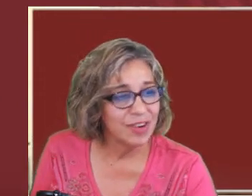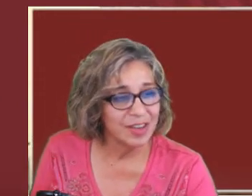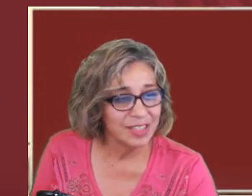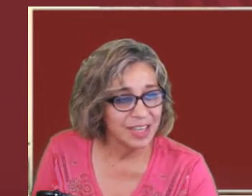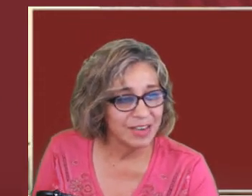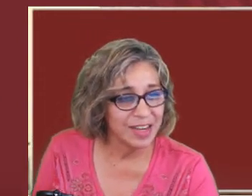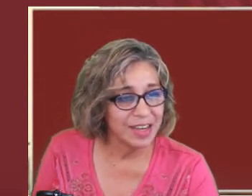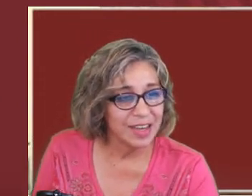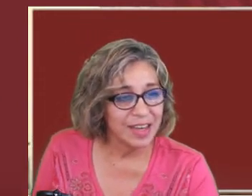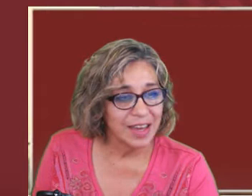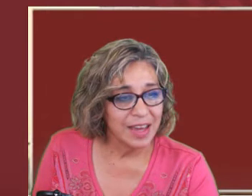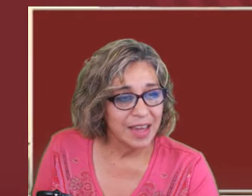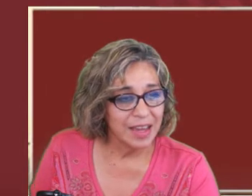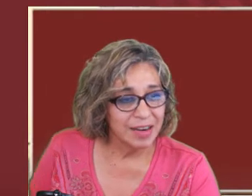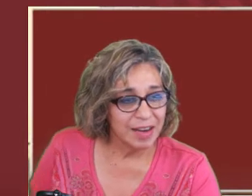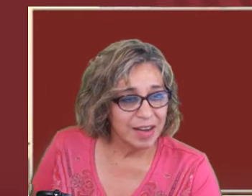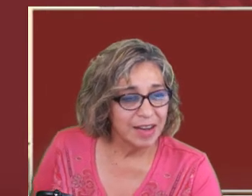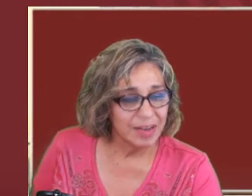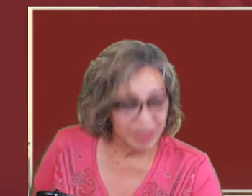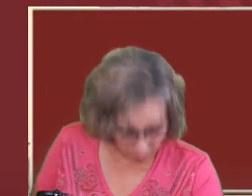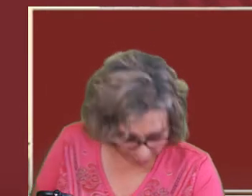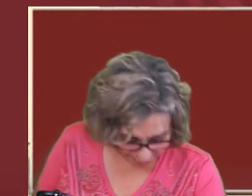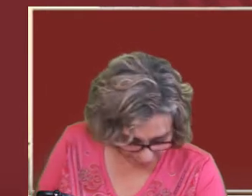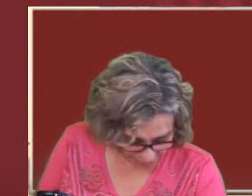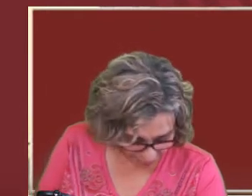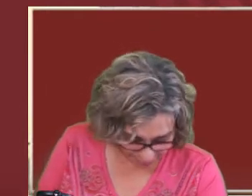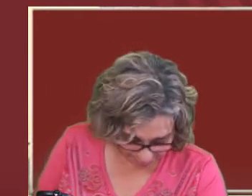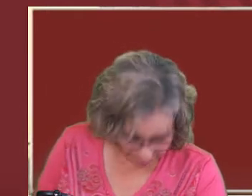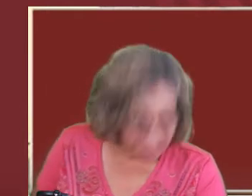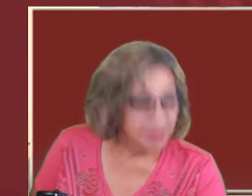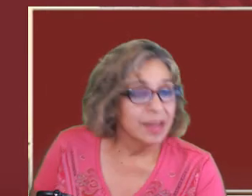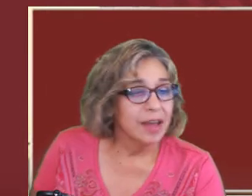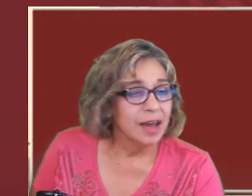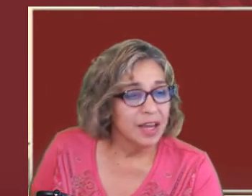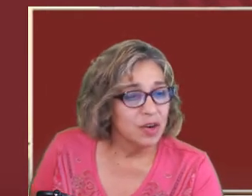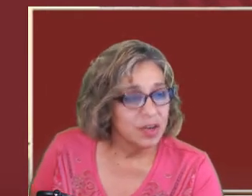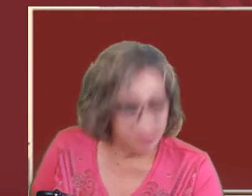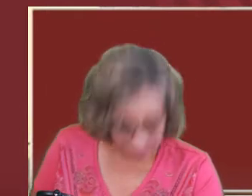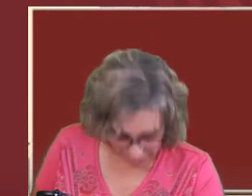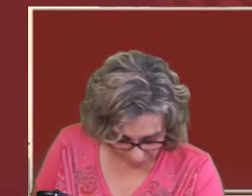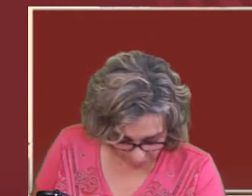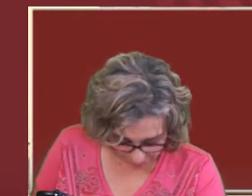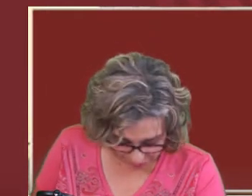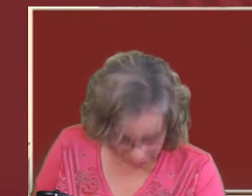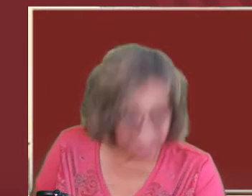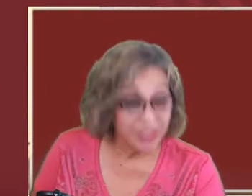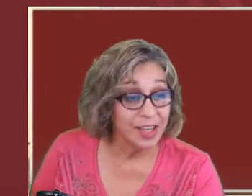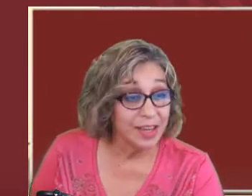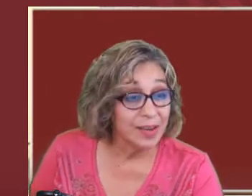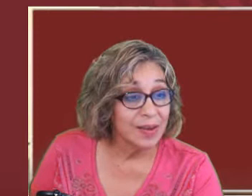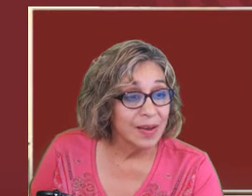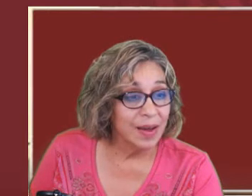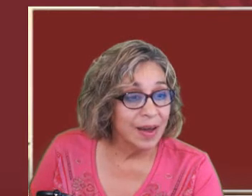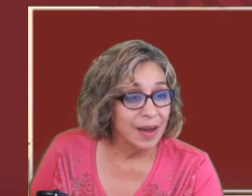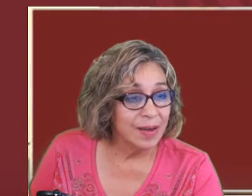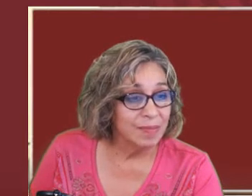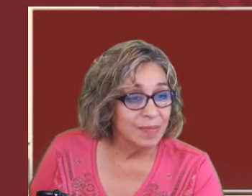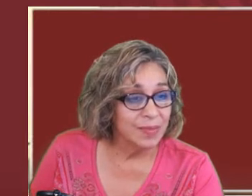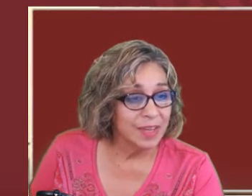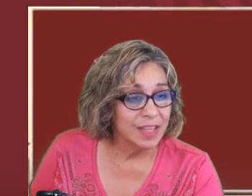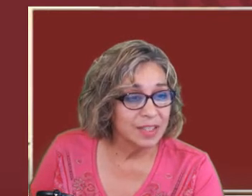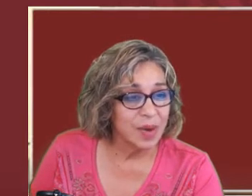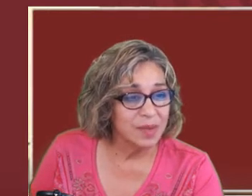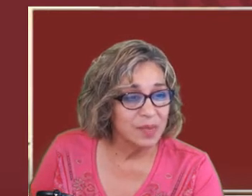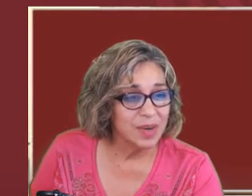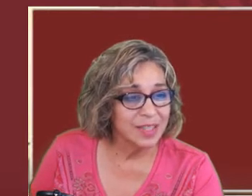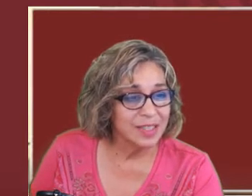for austerity, and you know what he's doing in order to fight corruption. Actually,